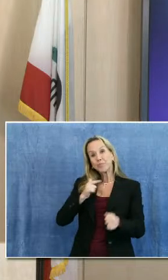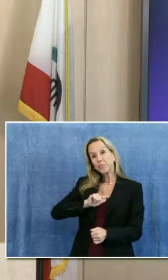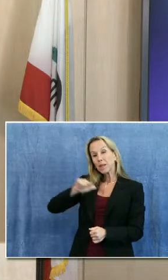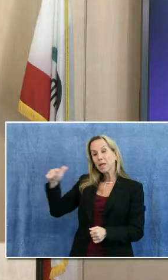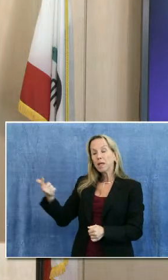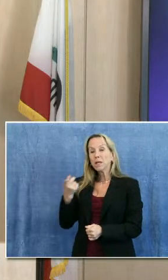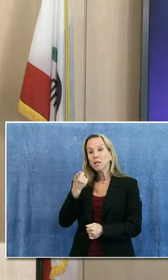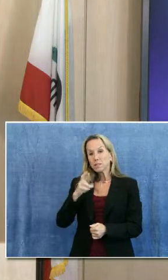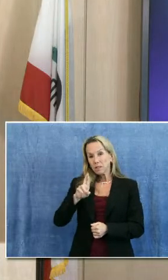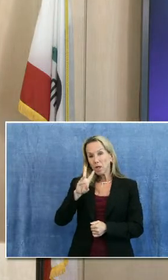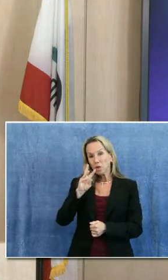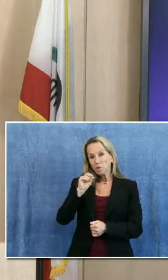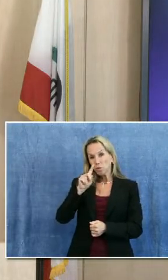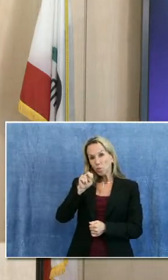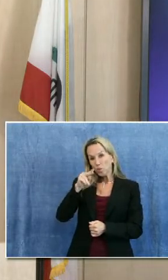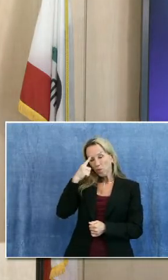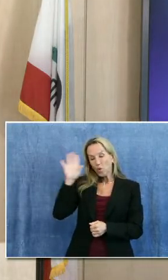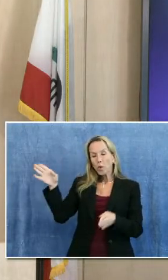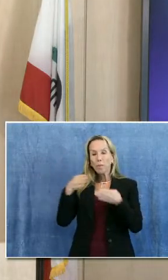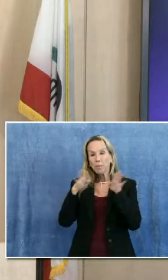Public Health Officer's update.